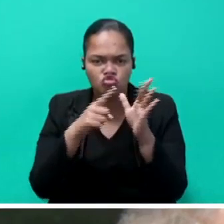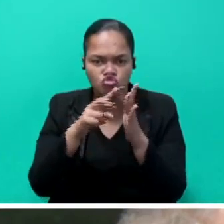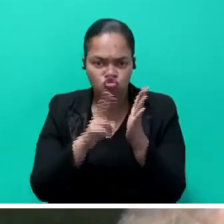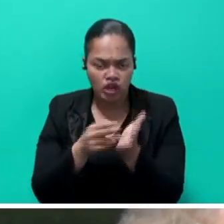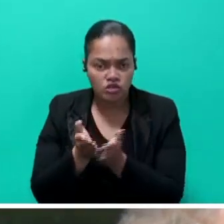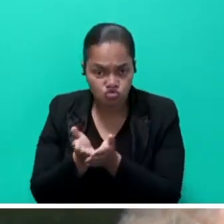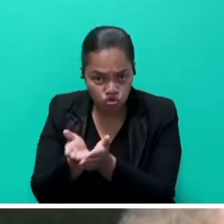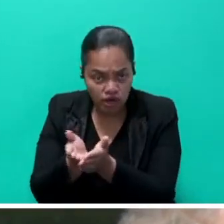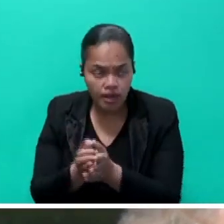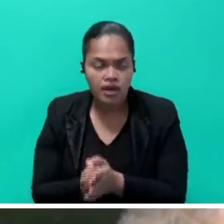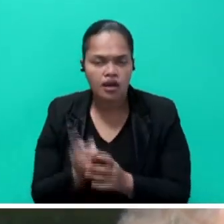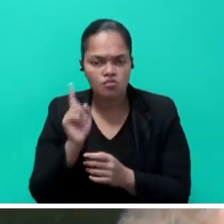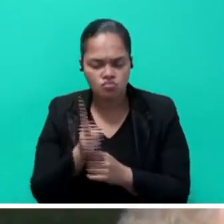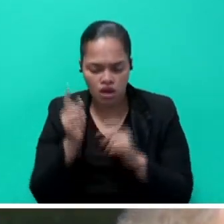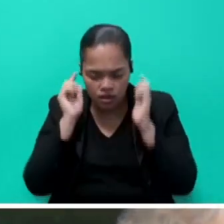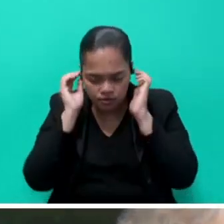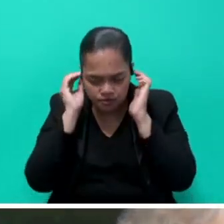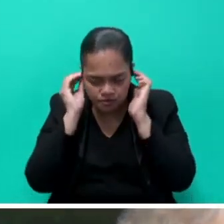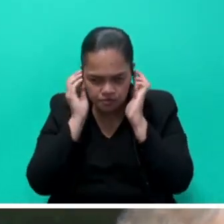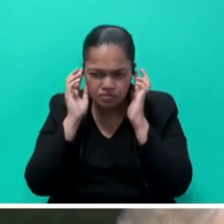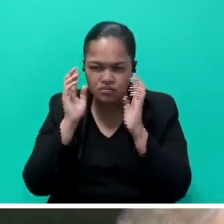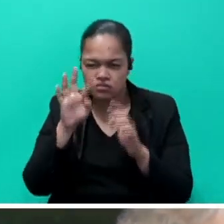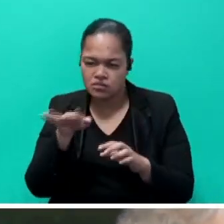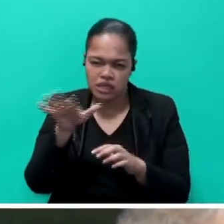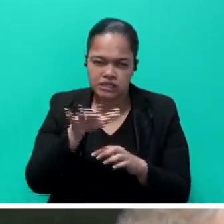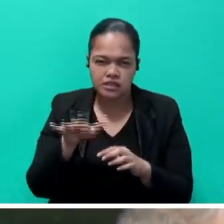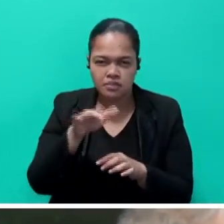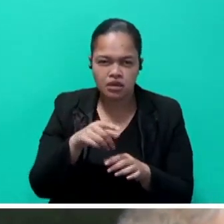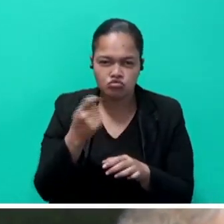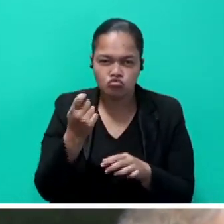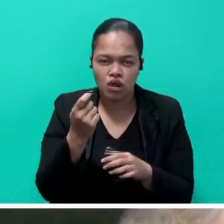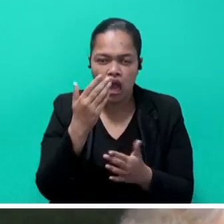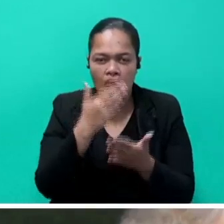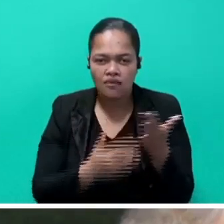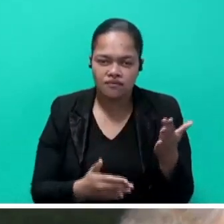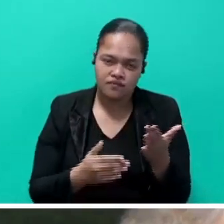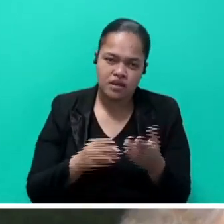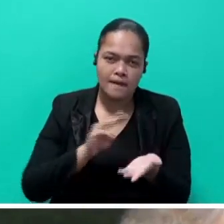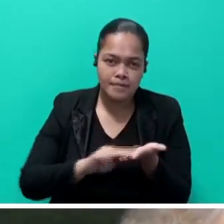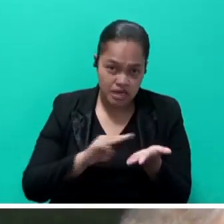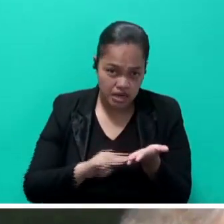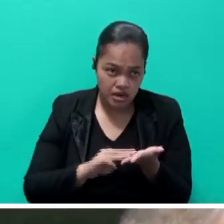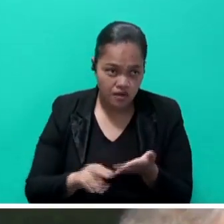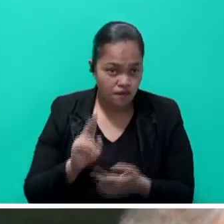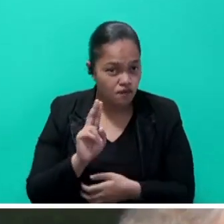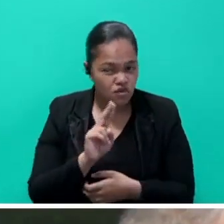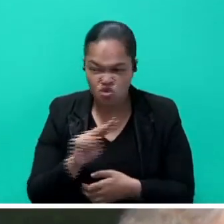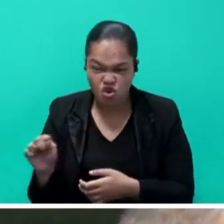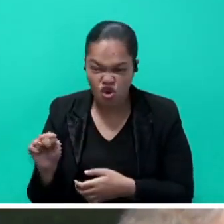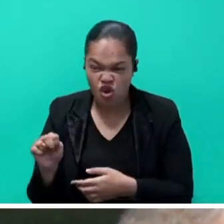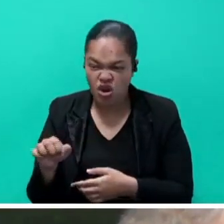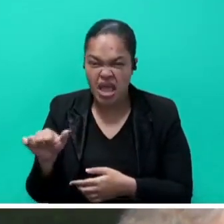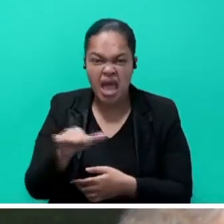an estimated investment of close to $500,000. For non-municipal area drainage,